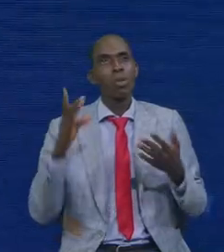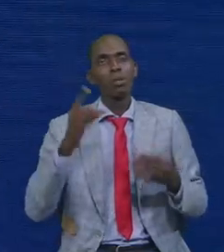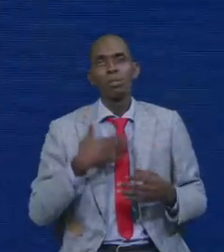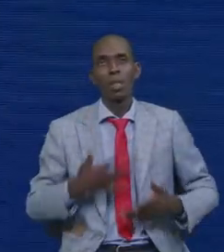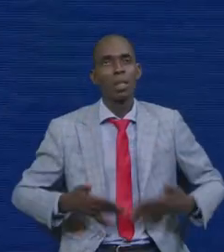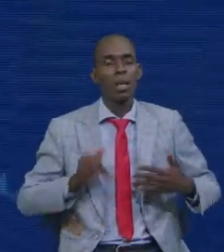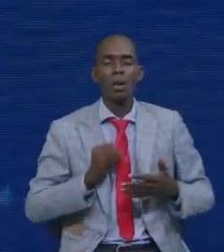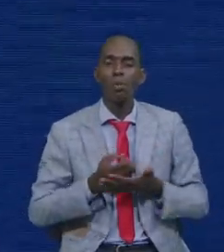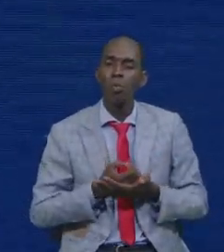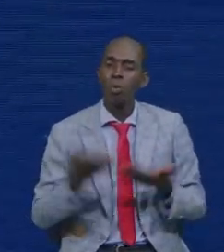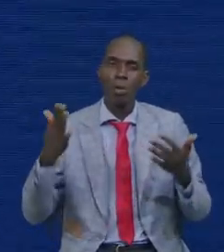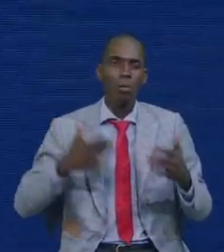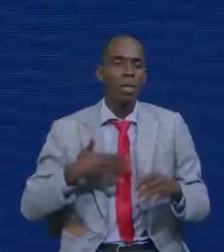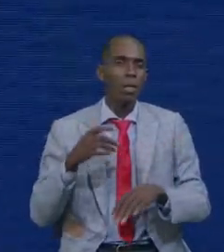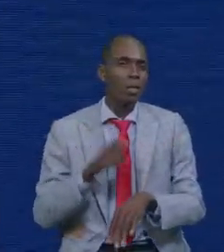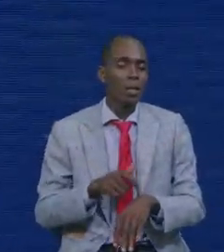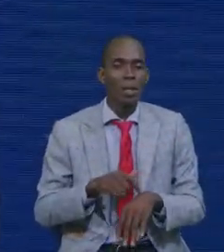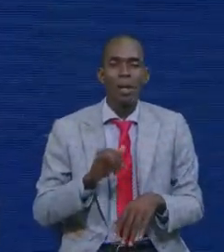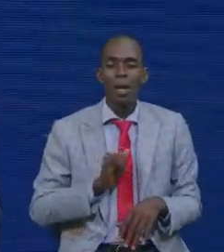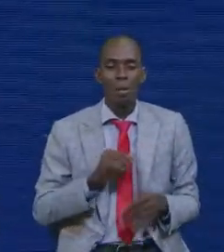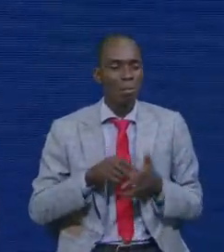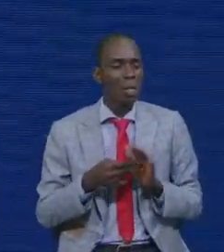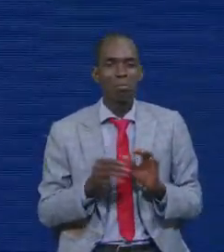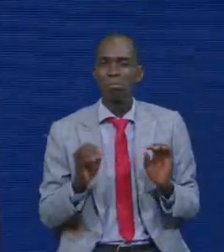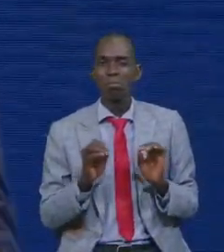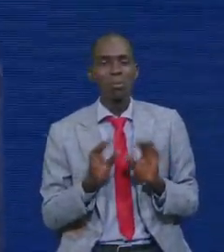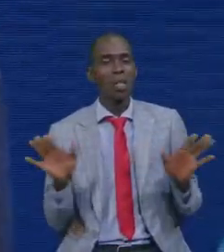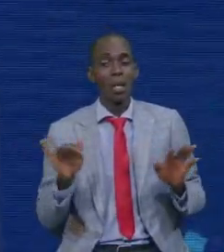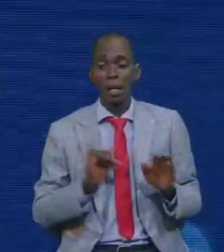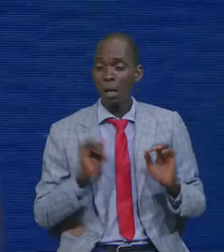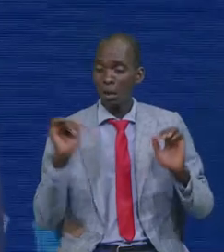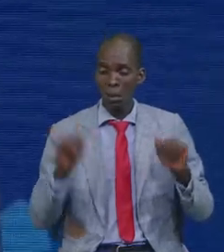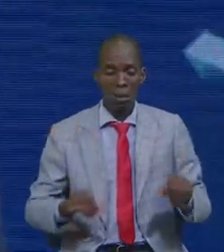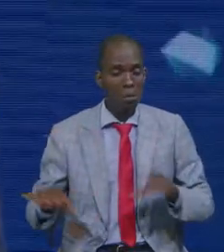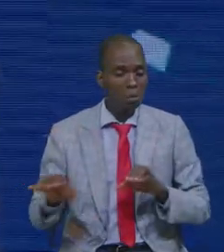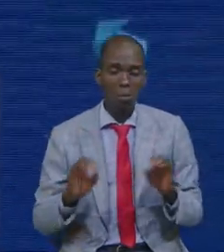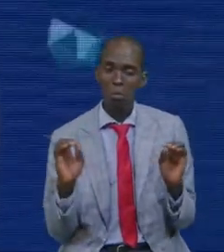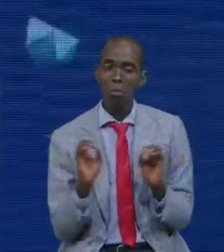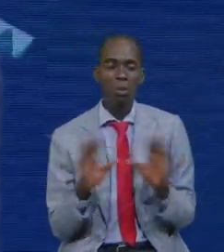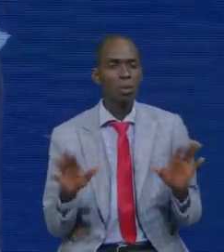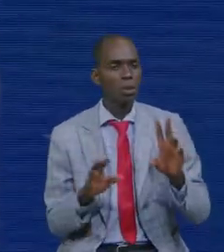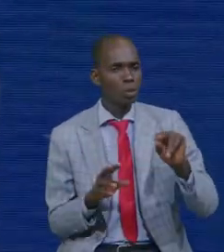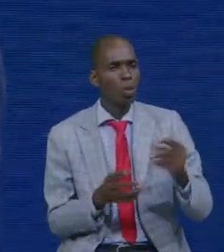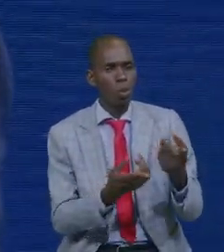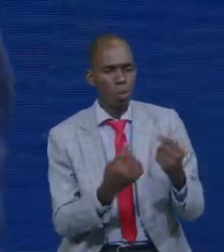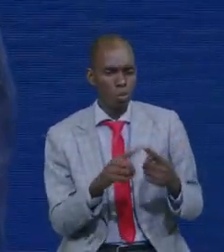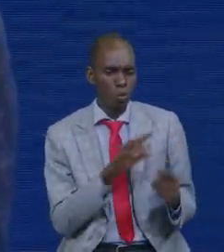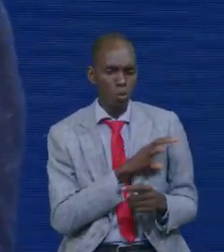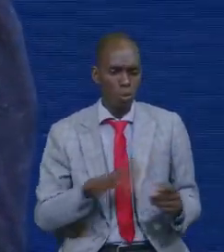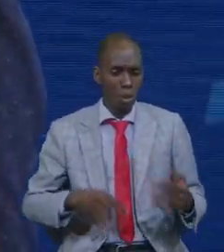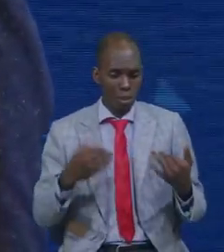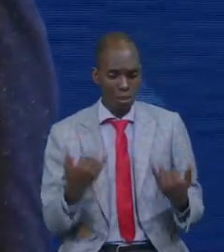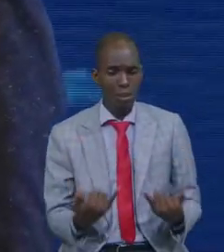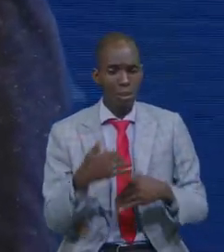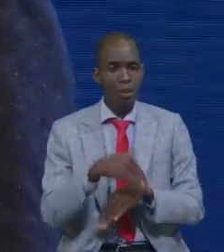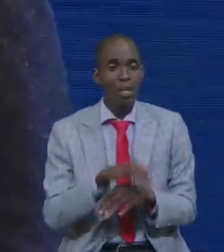wasted my time, I amount to nothing, I can do nothing. Come to Christ tonight, that